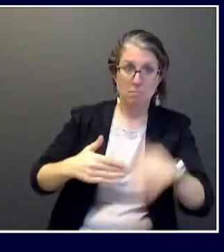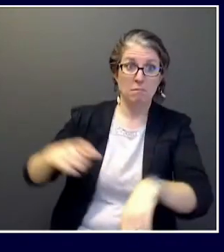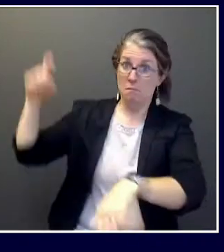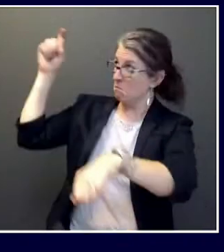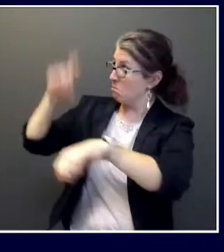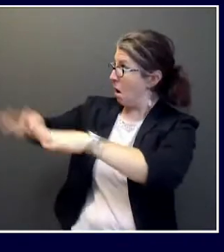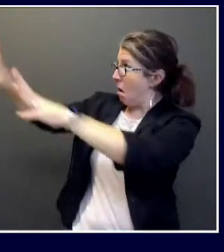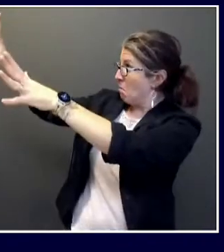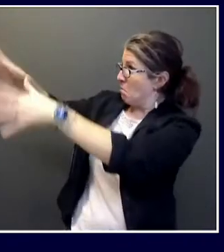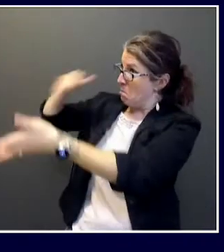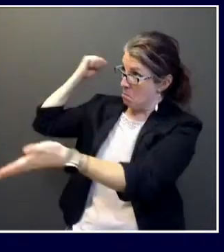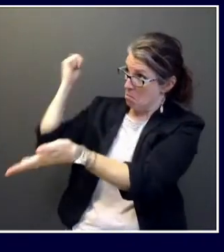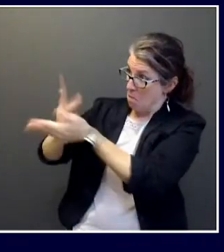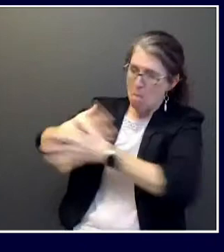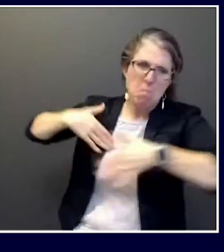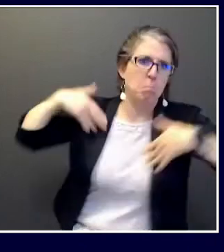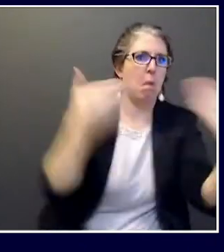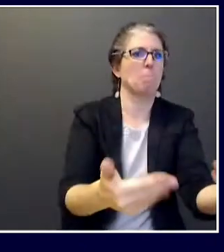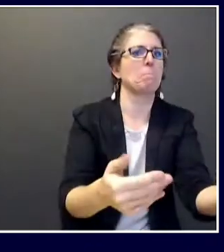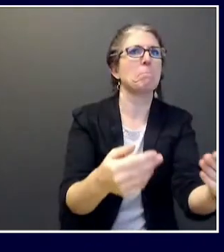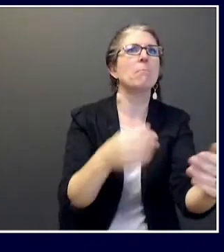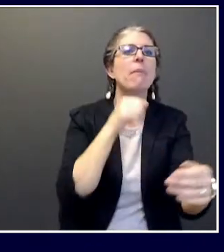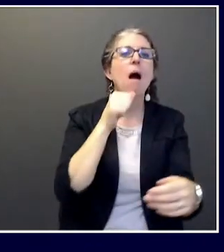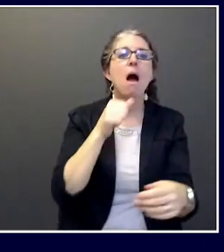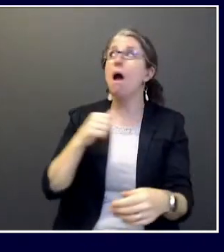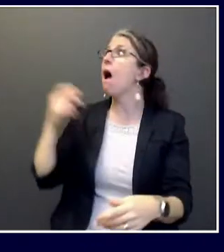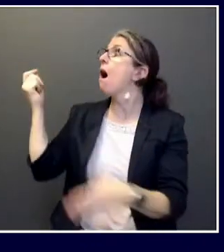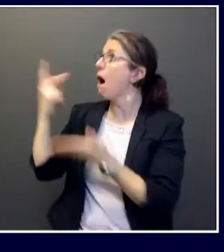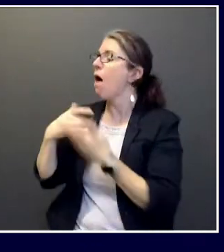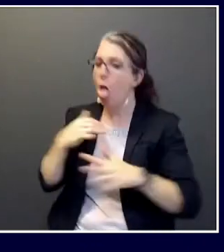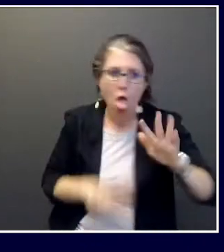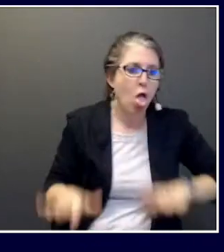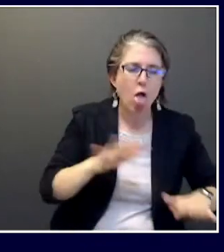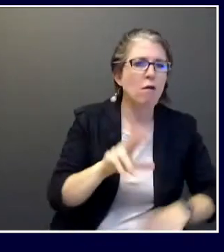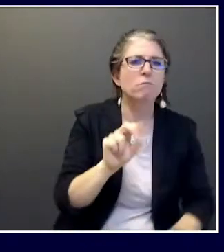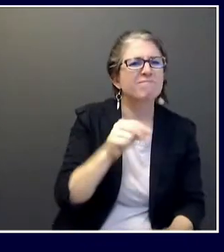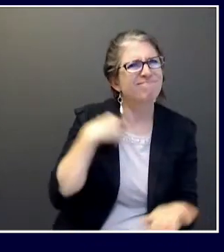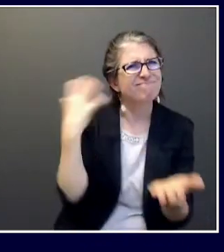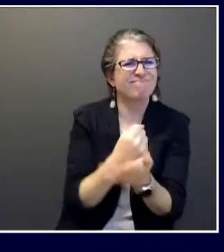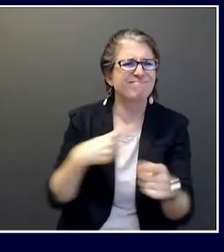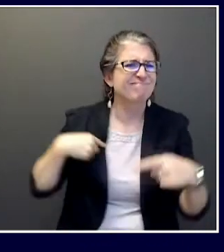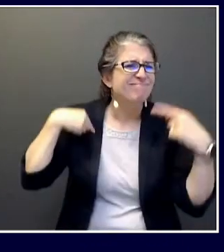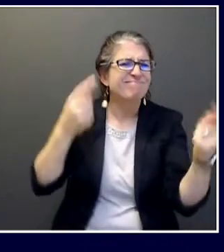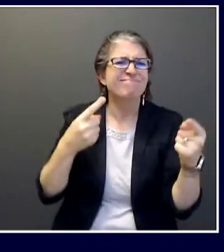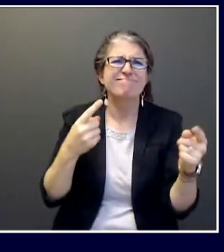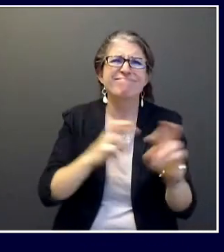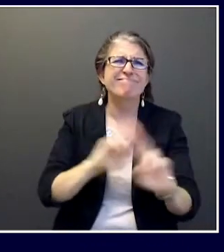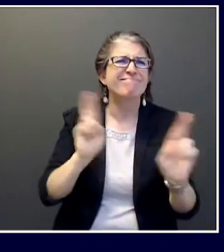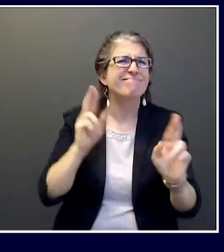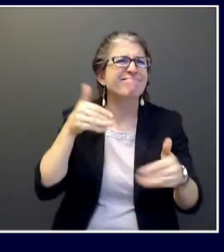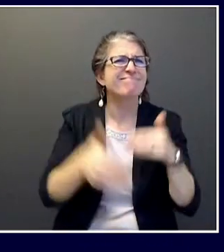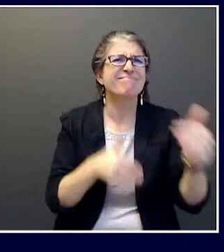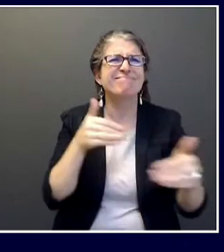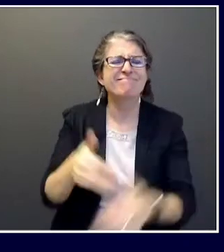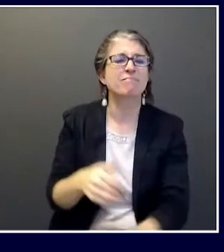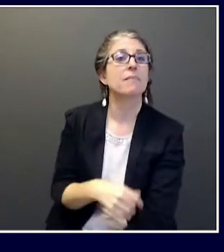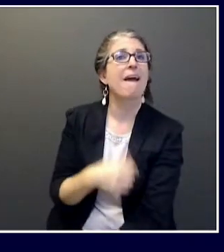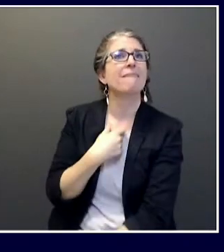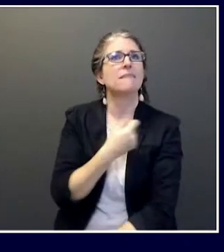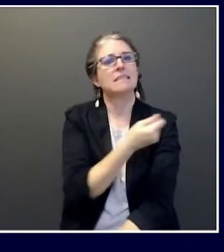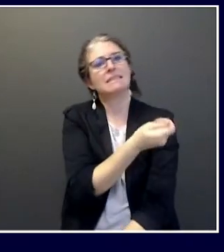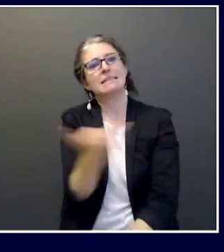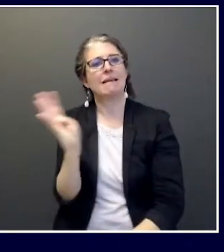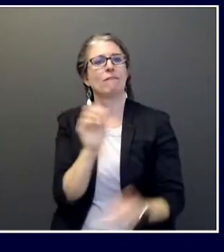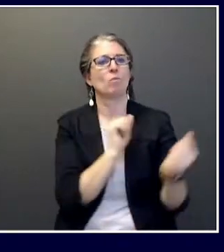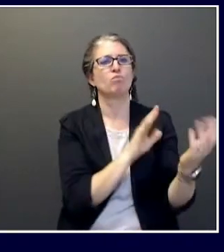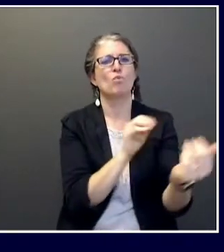taking with respect to COVID-19 vaccines. It's not the only approach. As I mentioned, lots of other channels were opening, but that is the